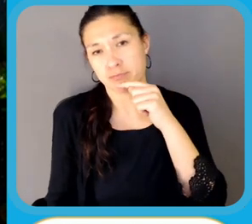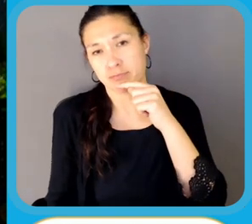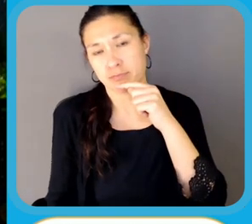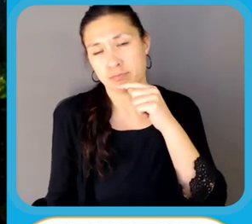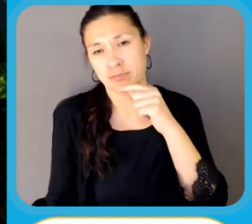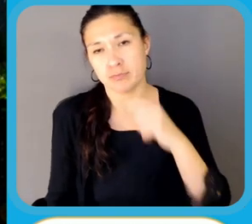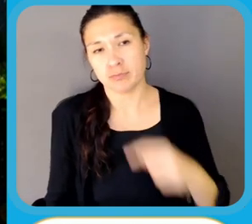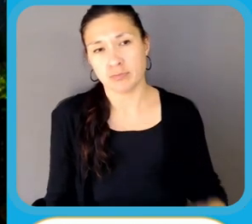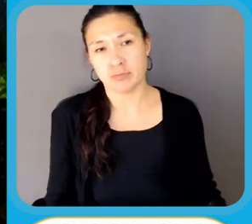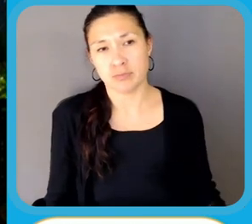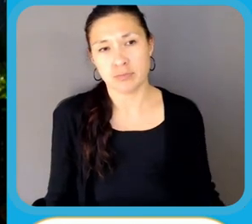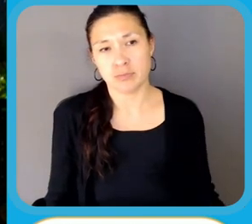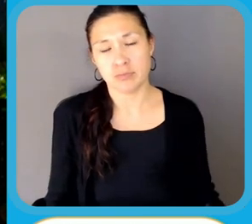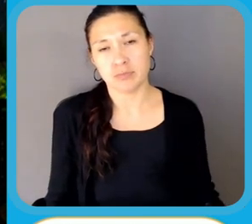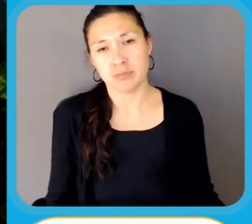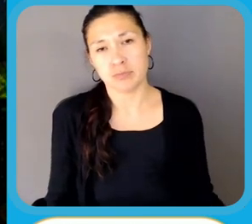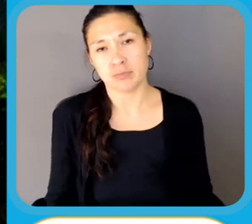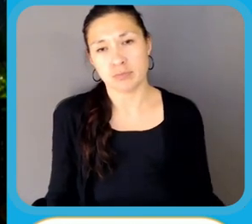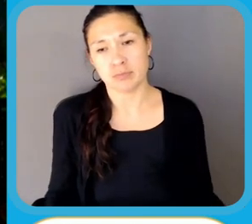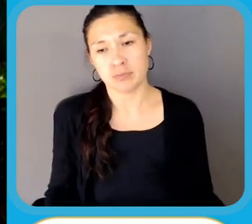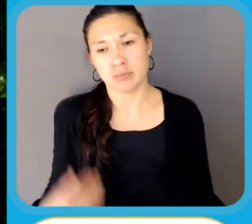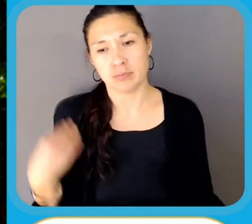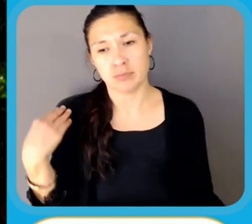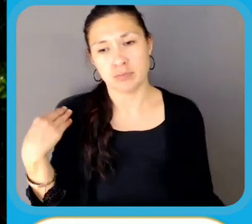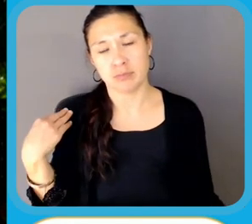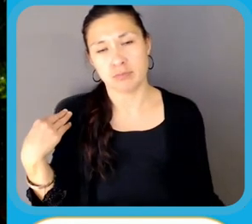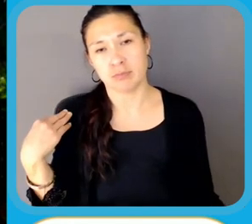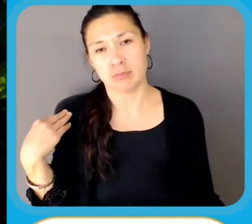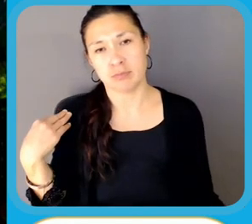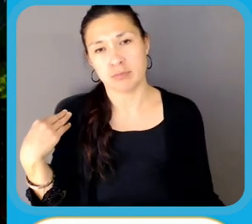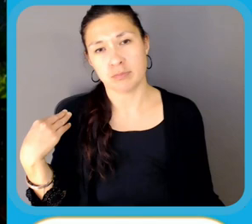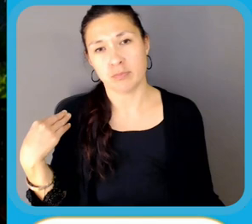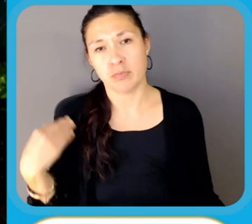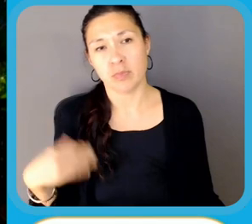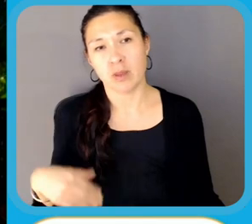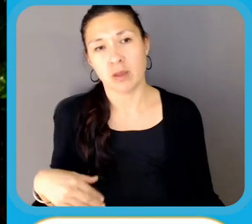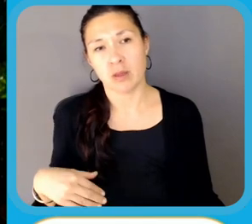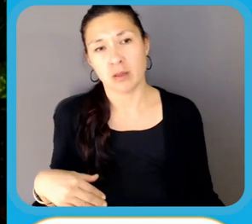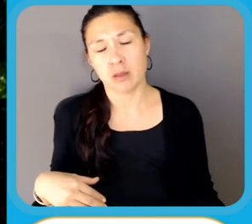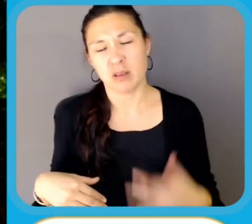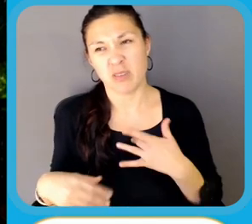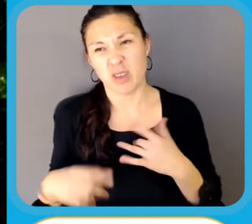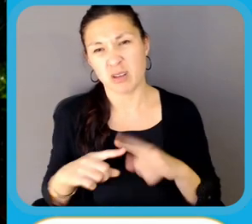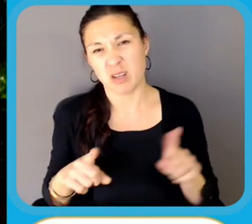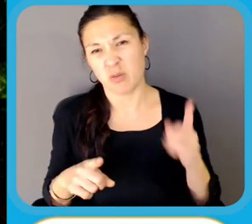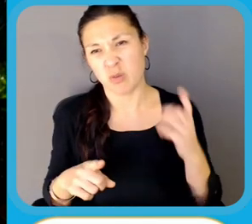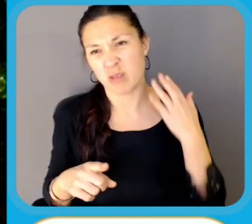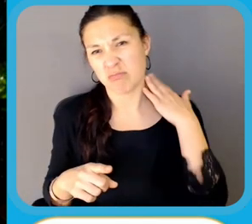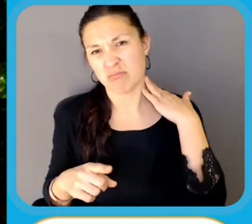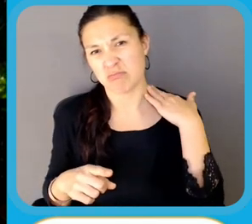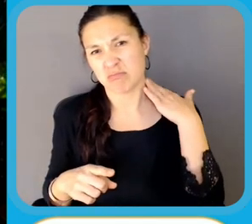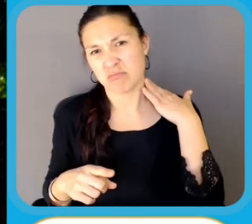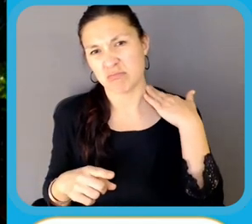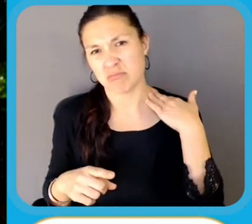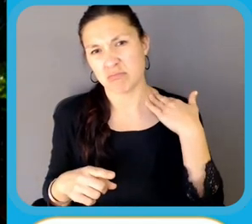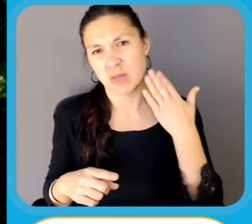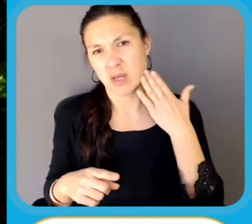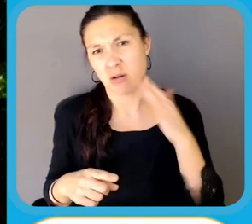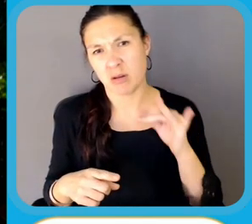right shoulder down. You might find a difference on this side. Maybe it's a little tighter or not.